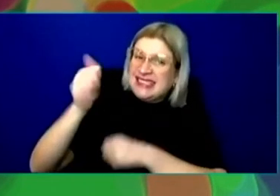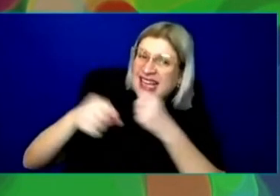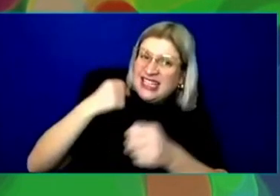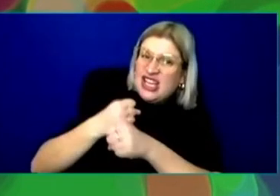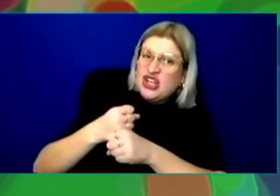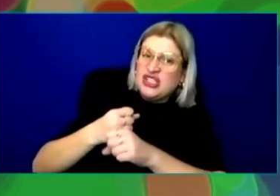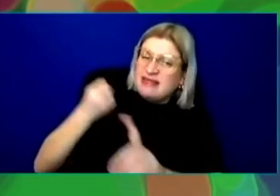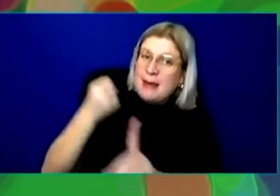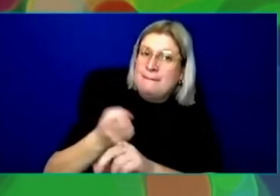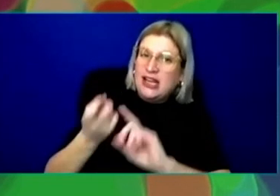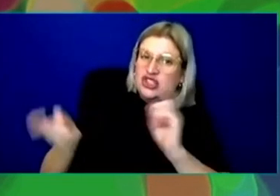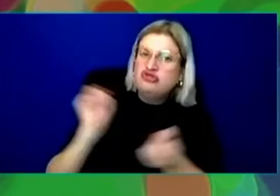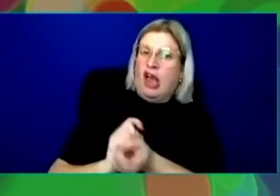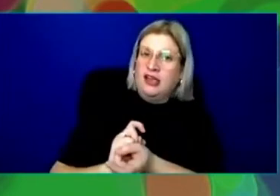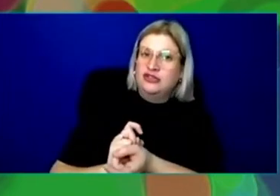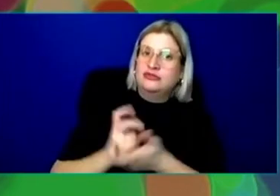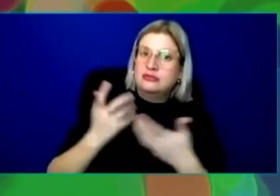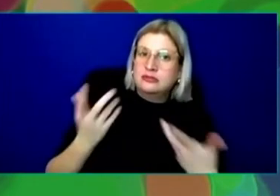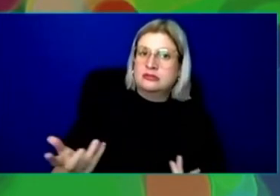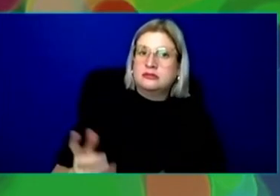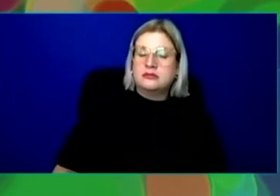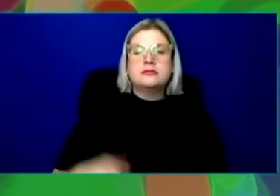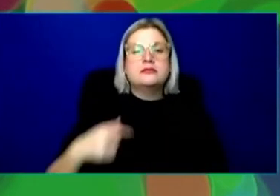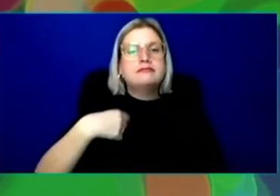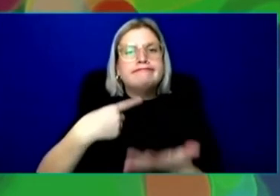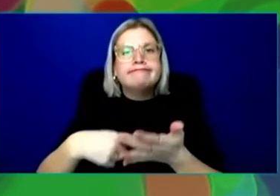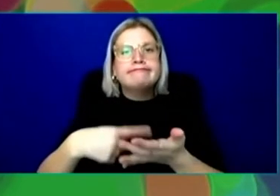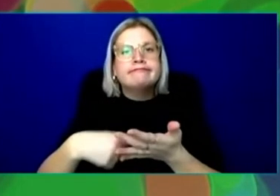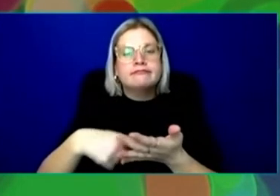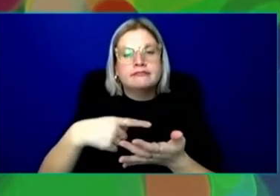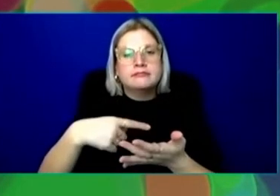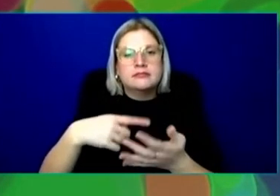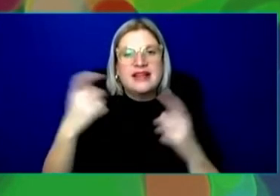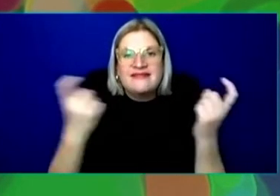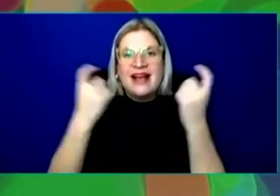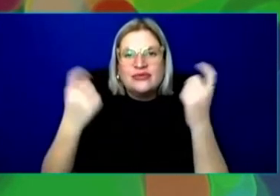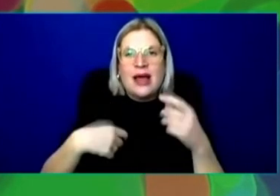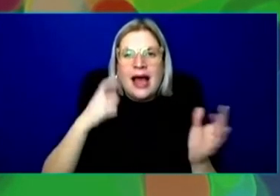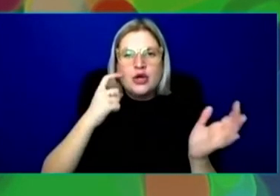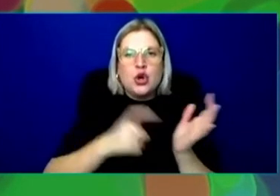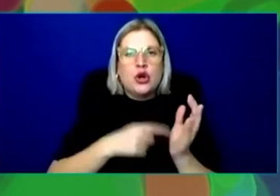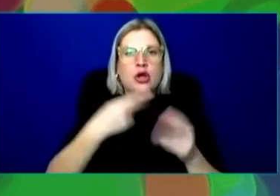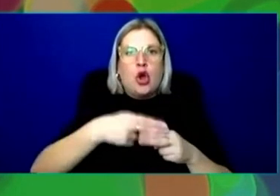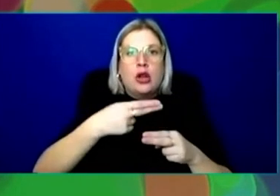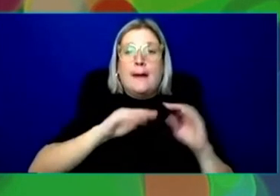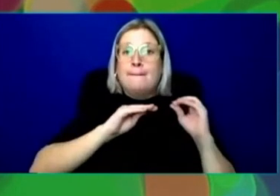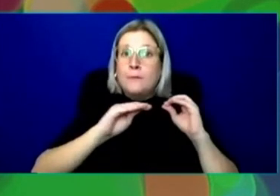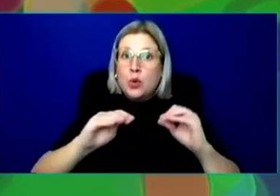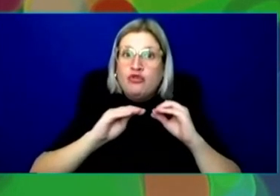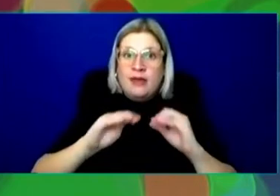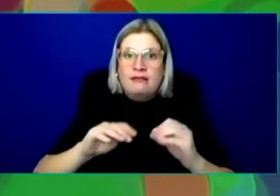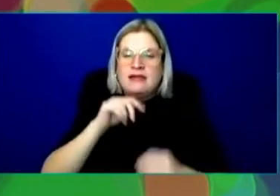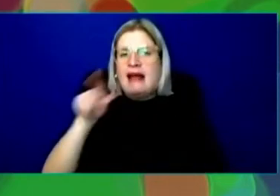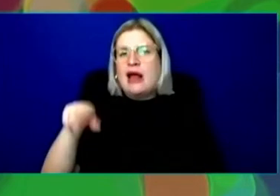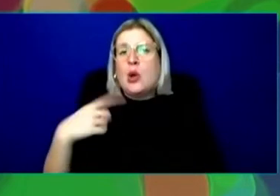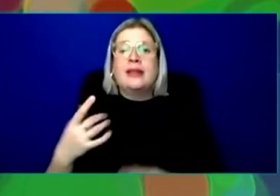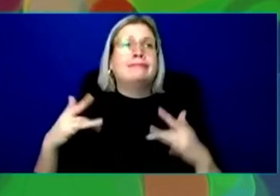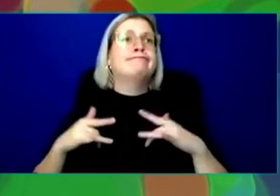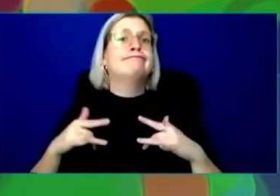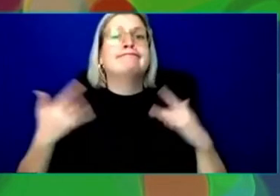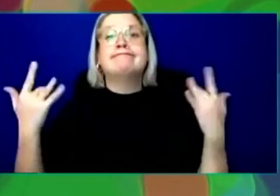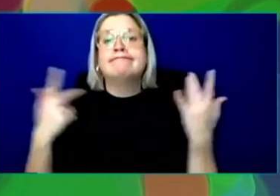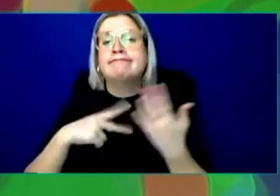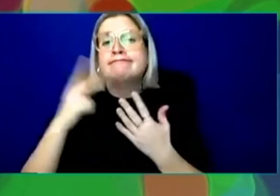talk about the festival, I constantly, at least lately, I refer to it as a movement. Like it's even mm-hmm. bigger than just an event and a